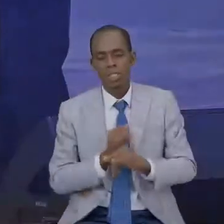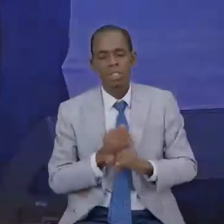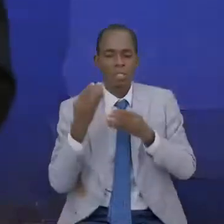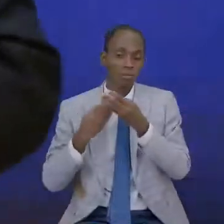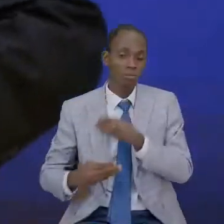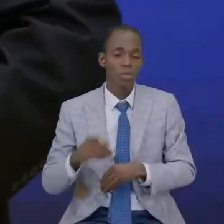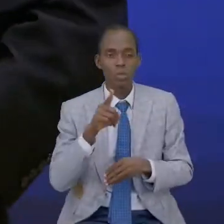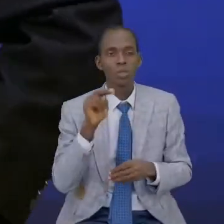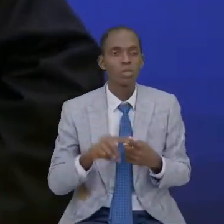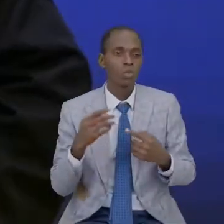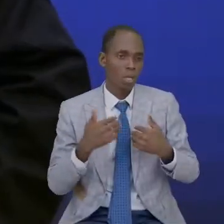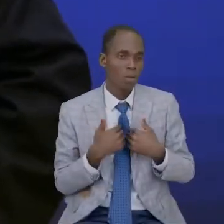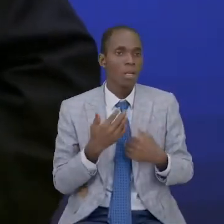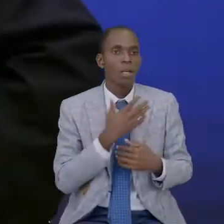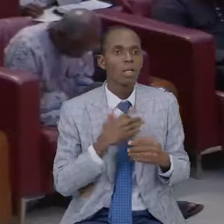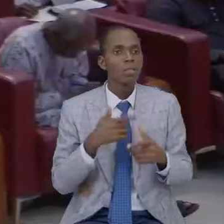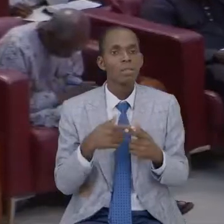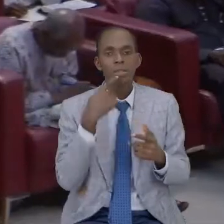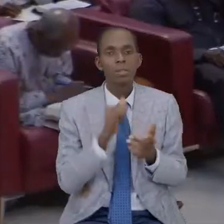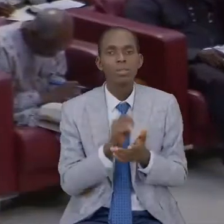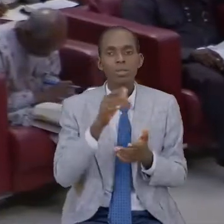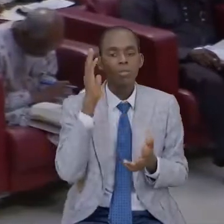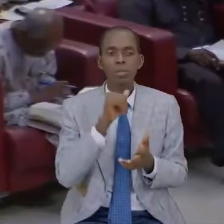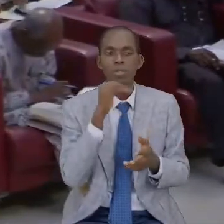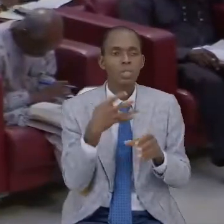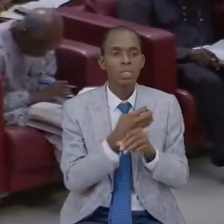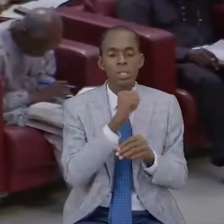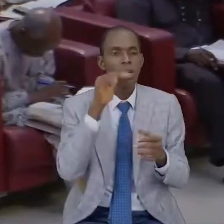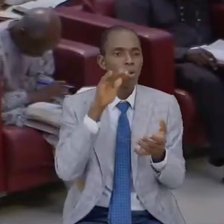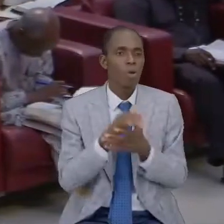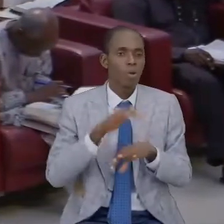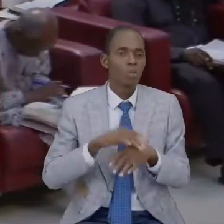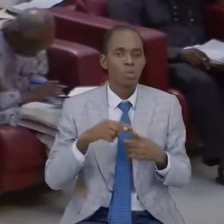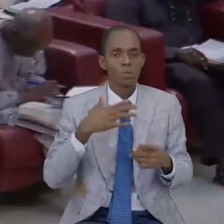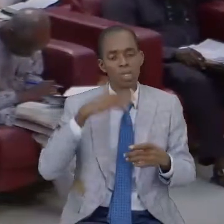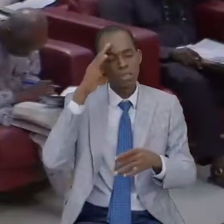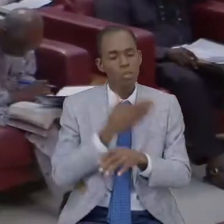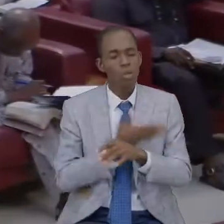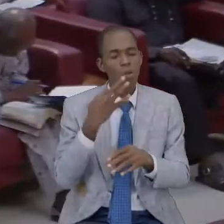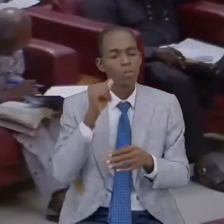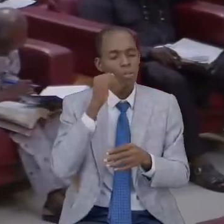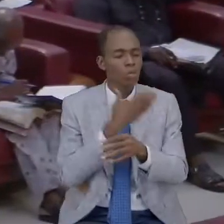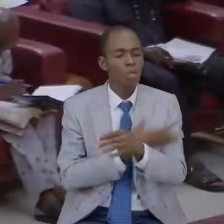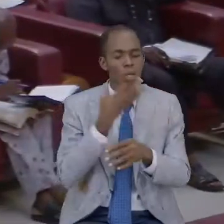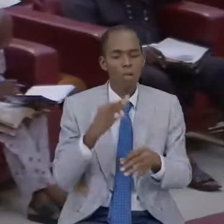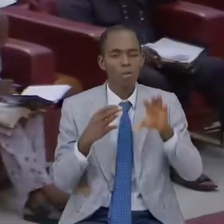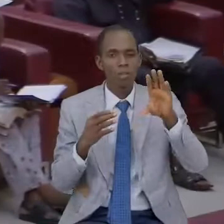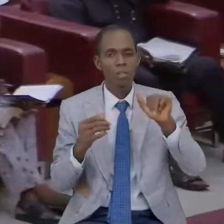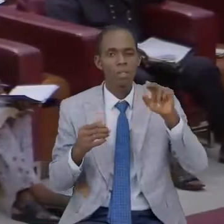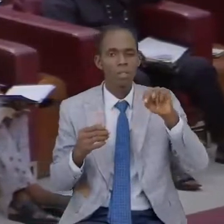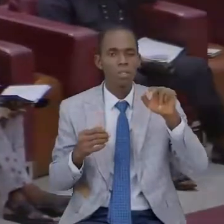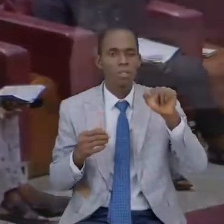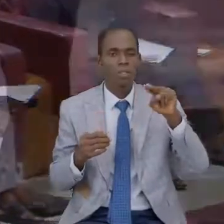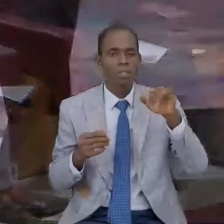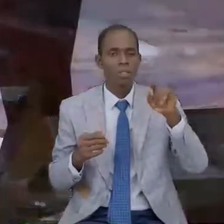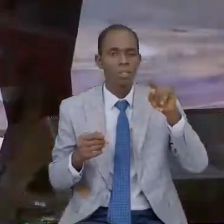the inheritance you have. Then it said, you'll not take a wife unto my son of the daughters of the Canaanites among whom